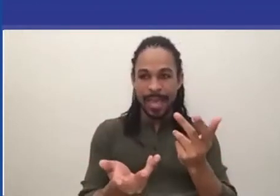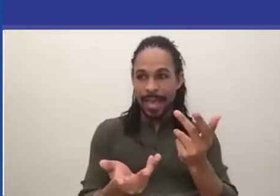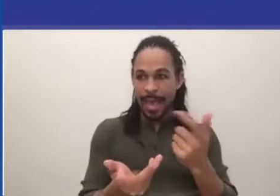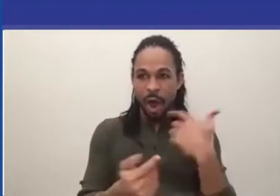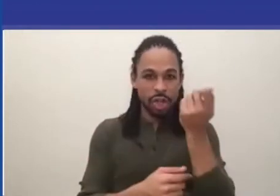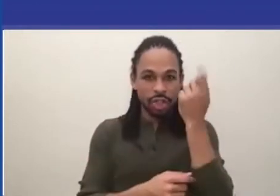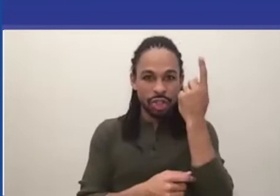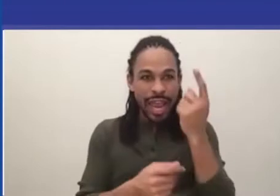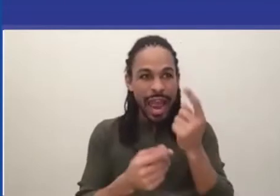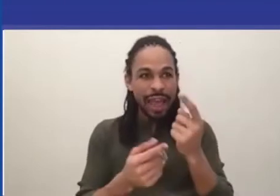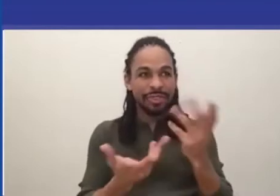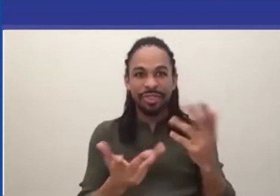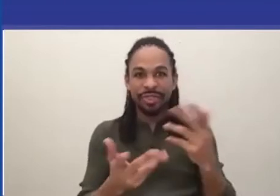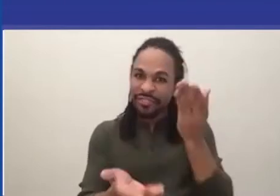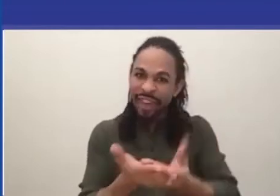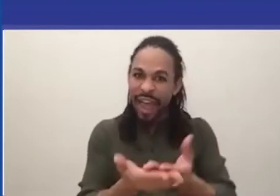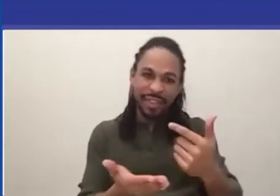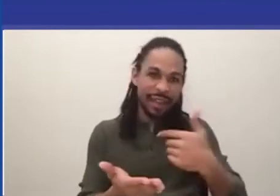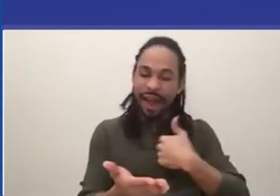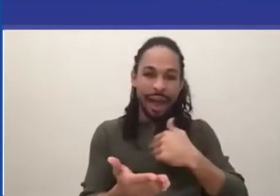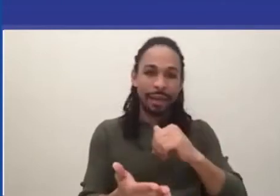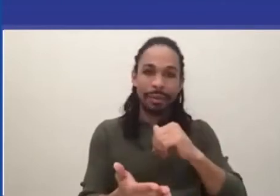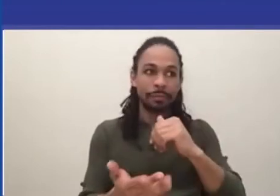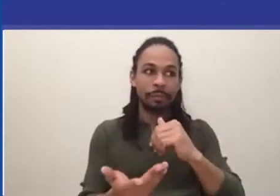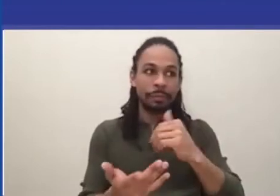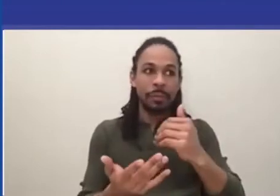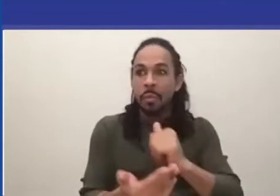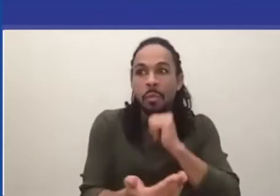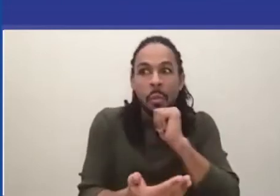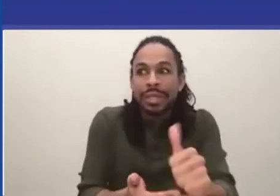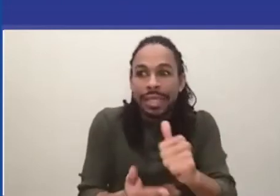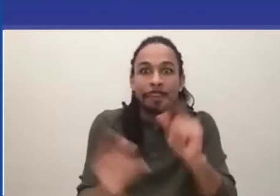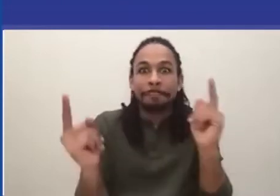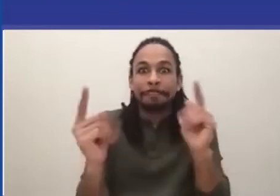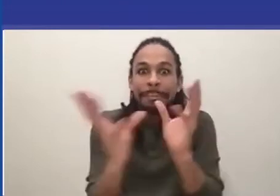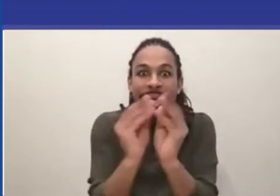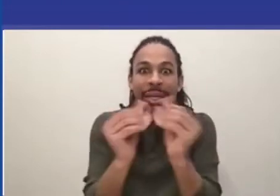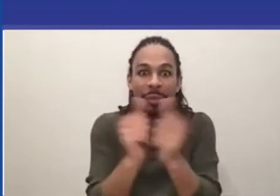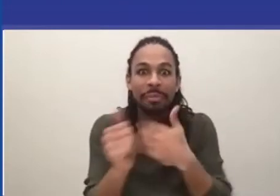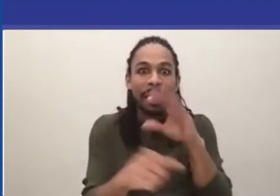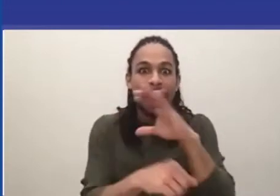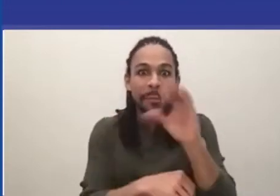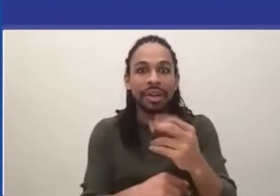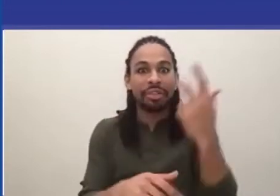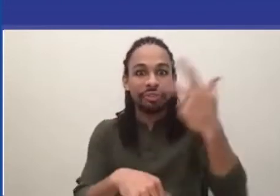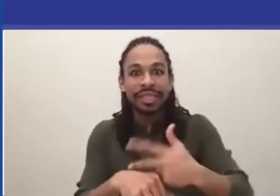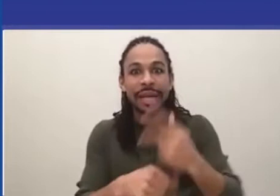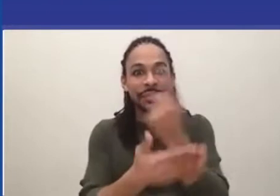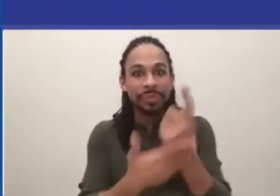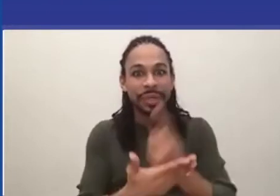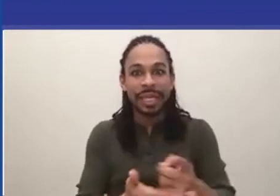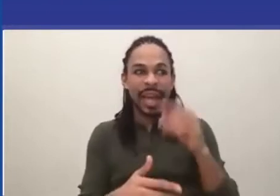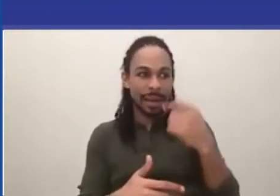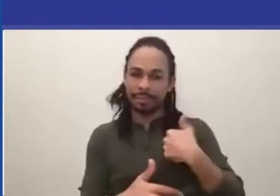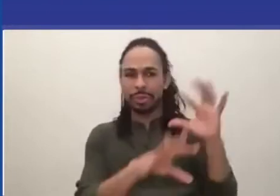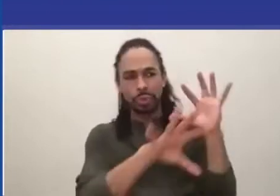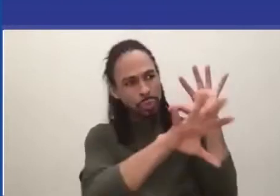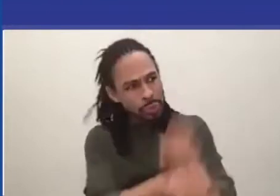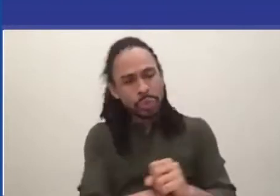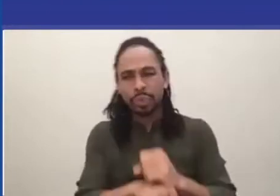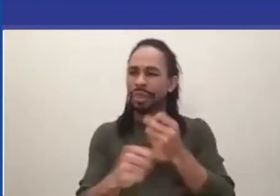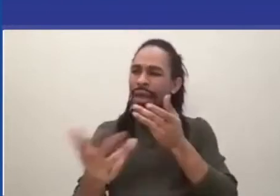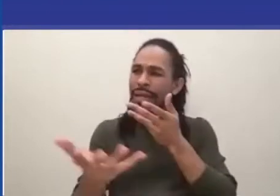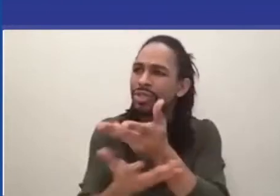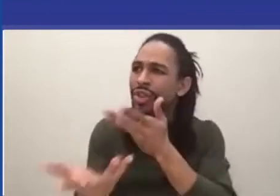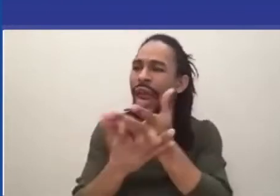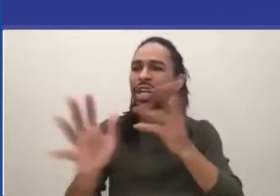3 times a week, where we would exchange, talk, whatever. But in part,